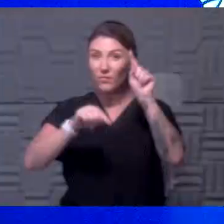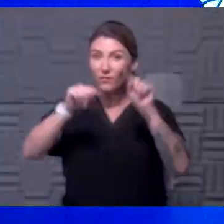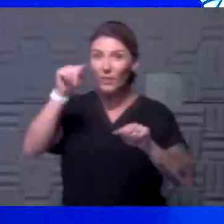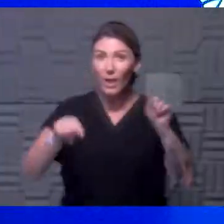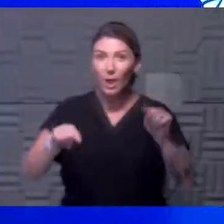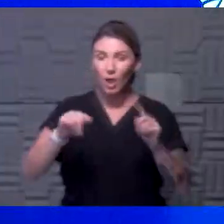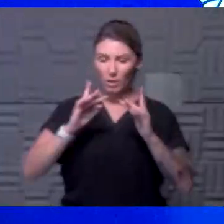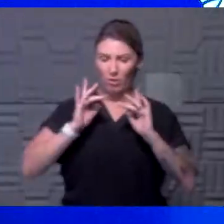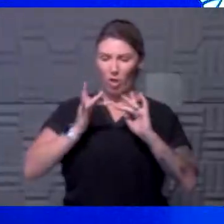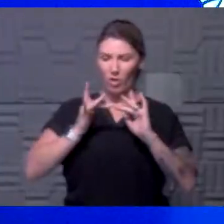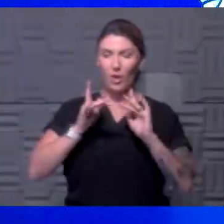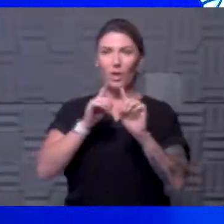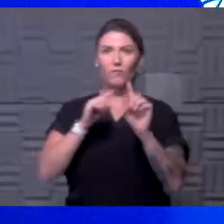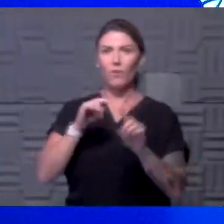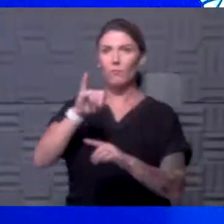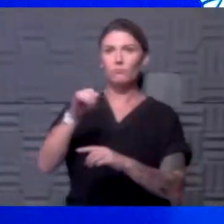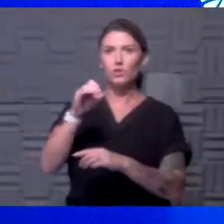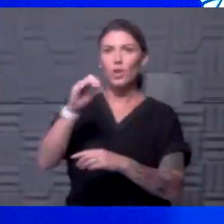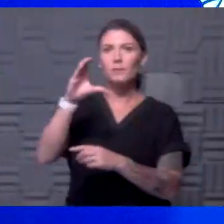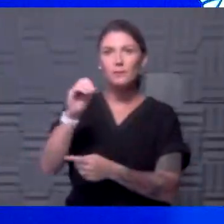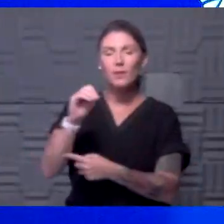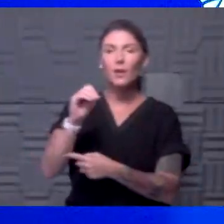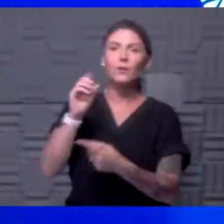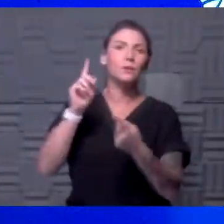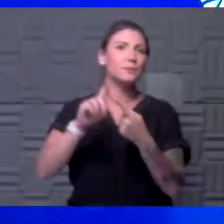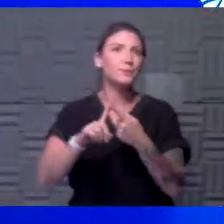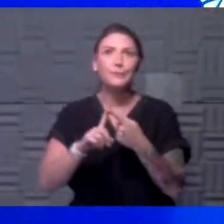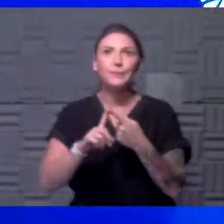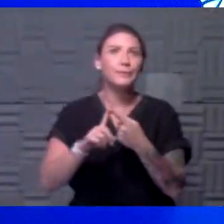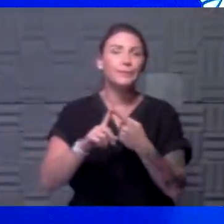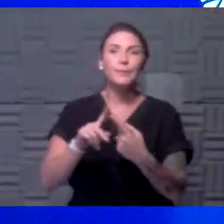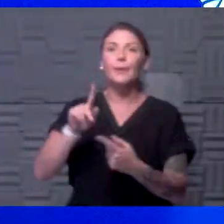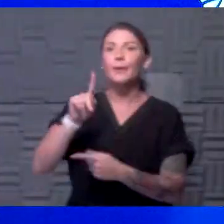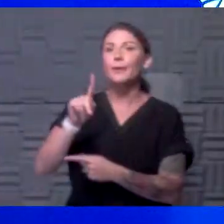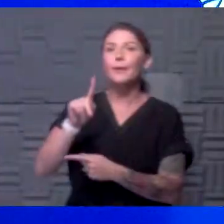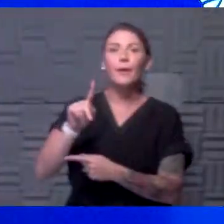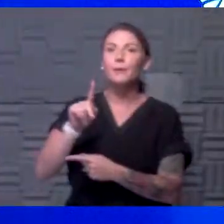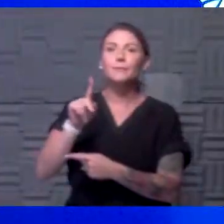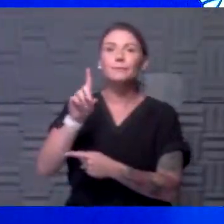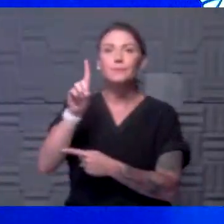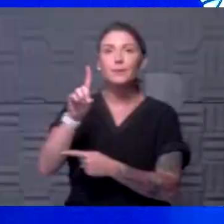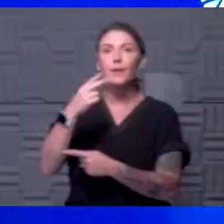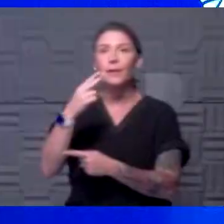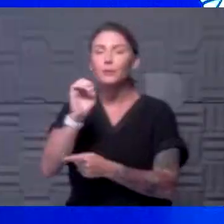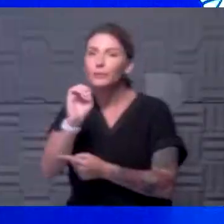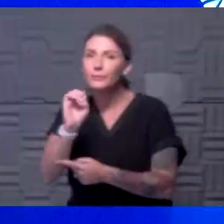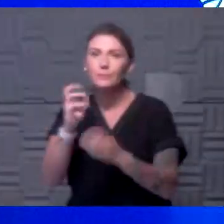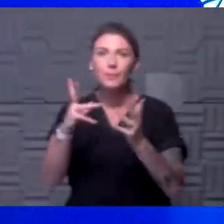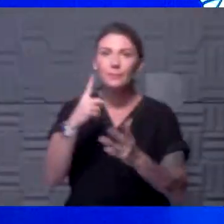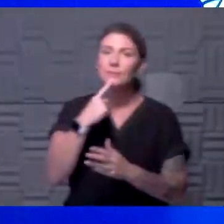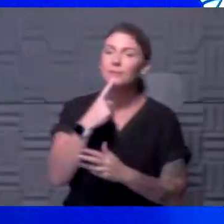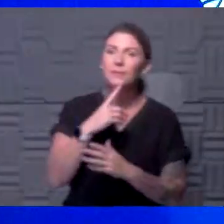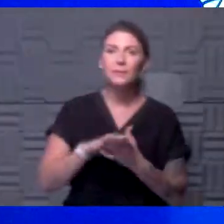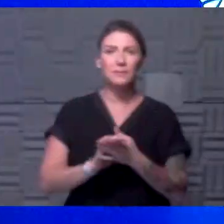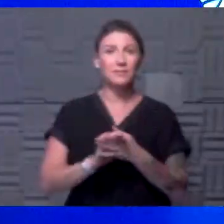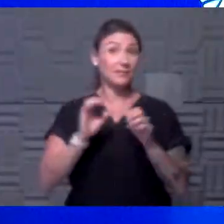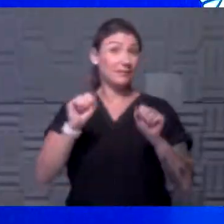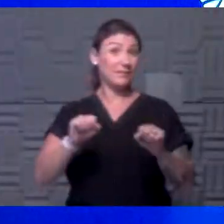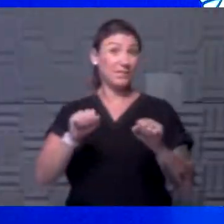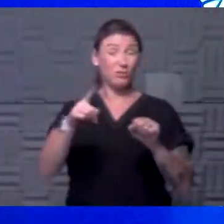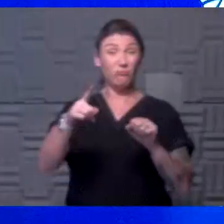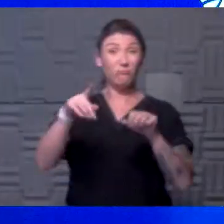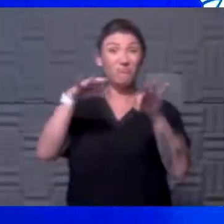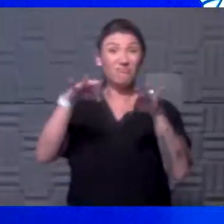sometimes online from Johnson County to what the KDHE might say. Can people speak to the